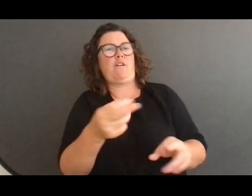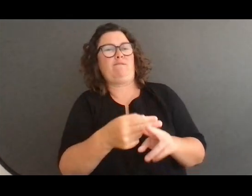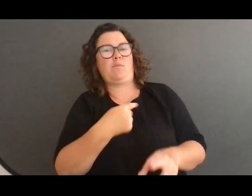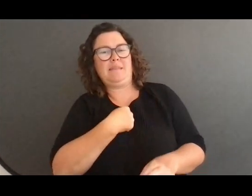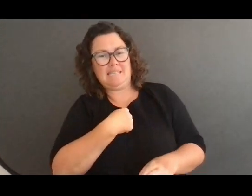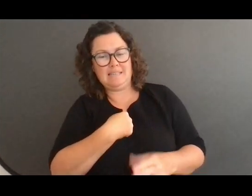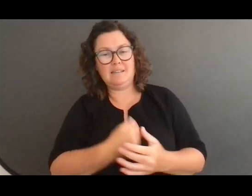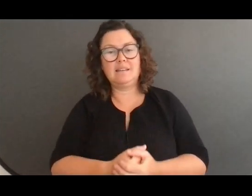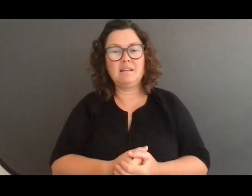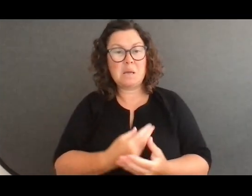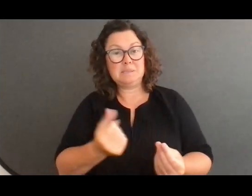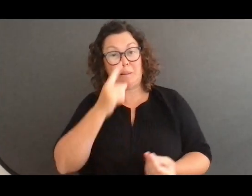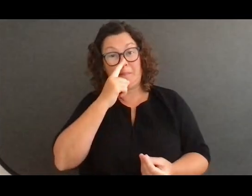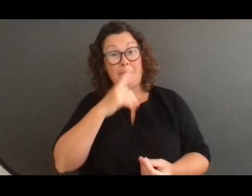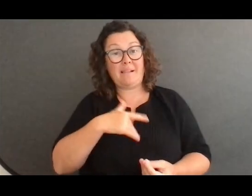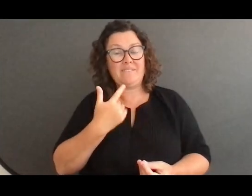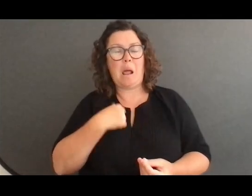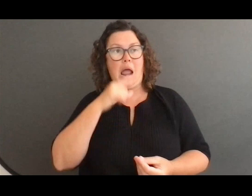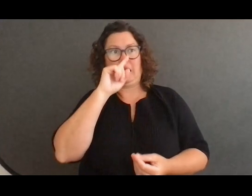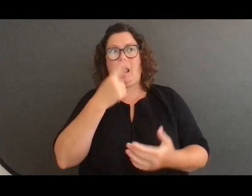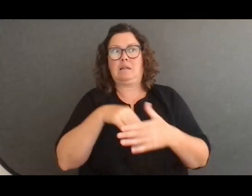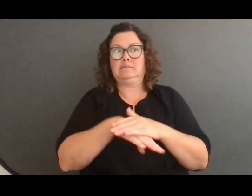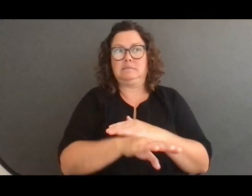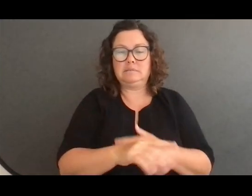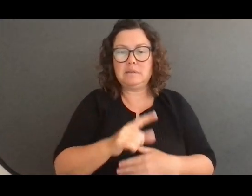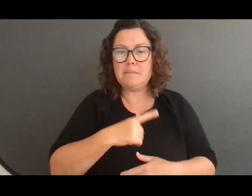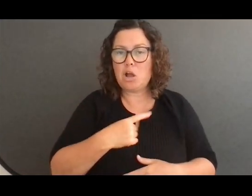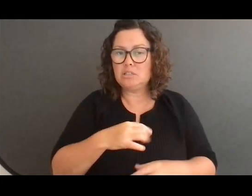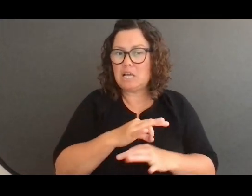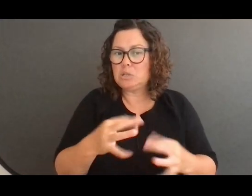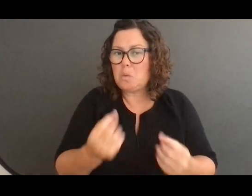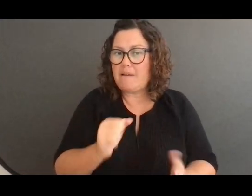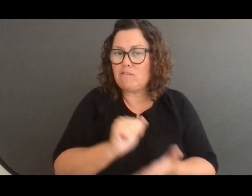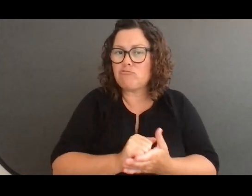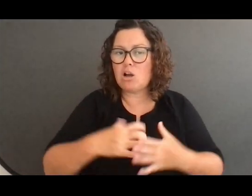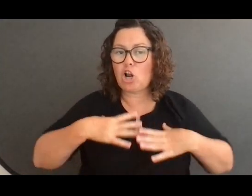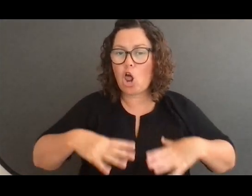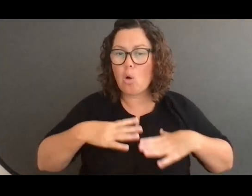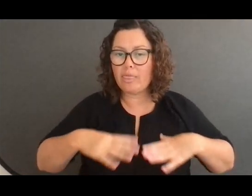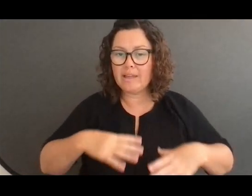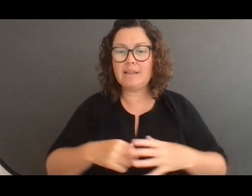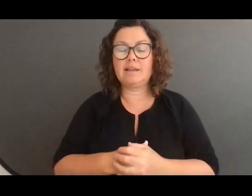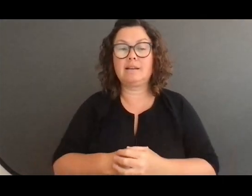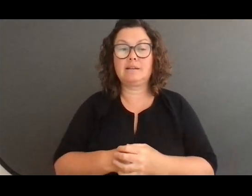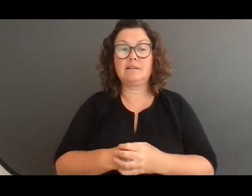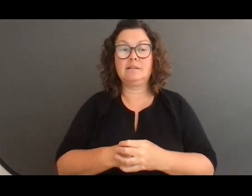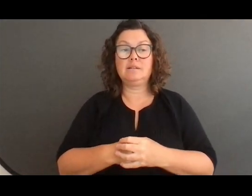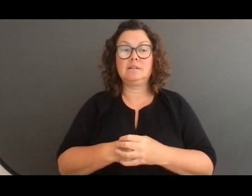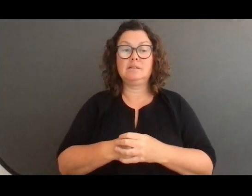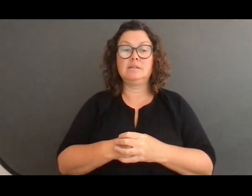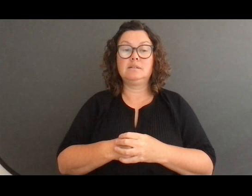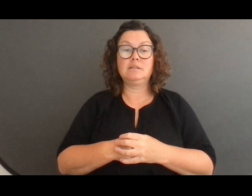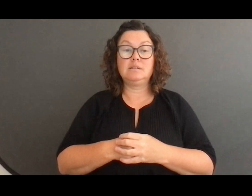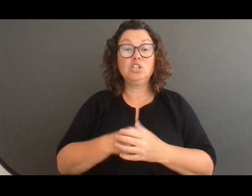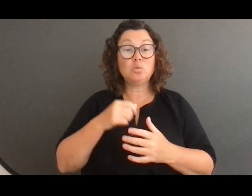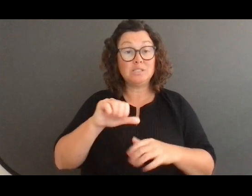clothing. So while there is a lot of goodwill towards the gallery and the community, it's a well-known space with a strong institutional history.